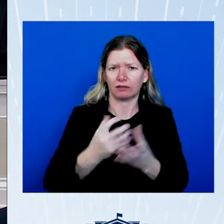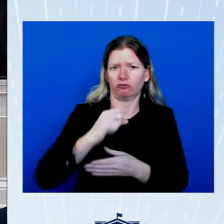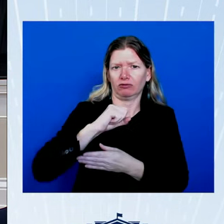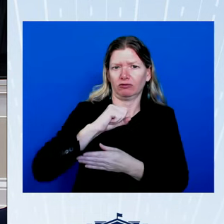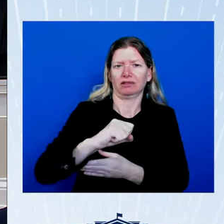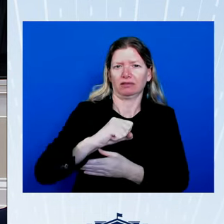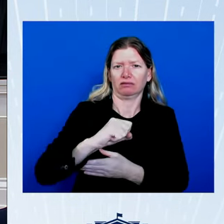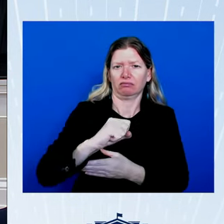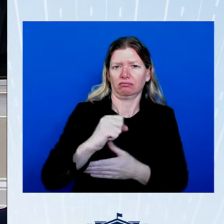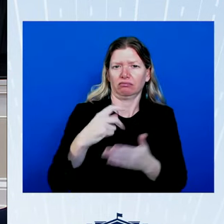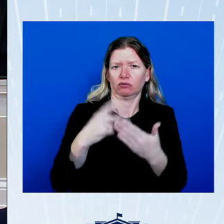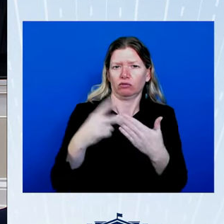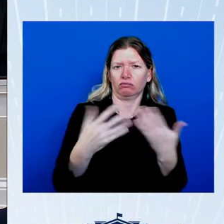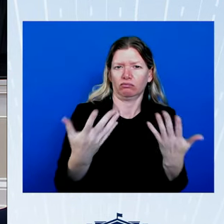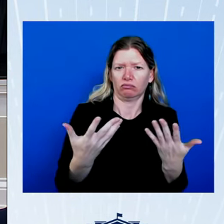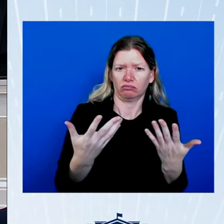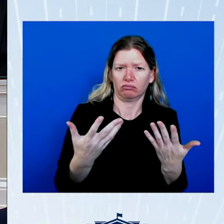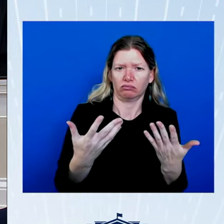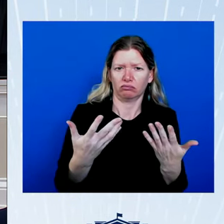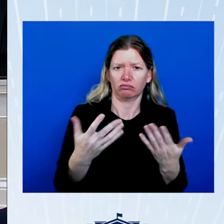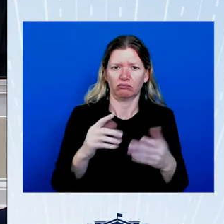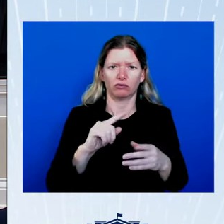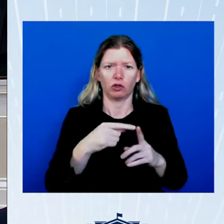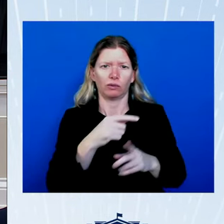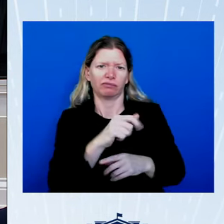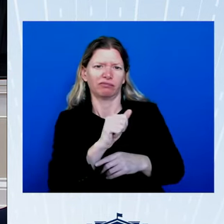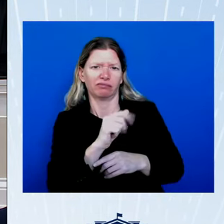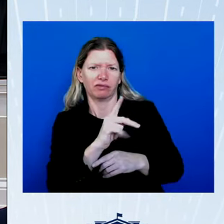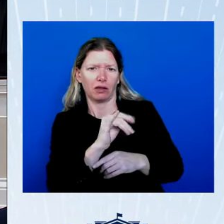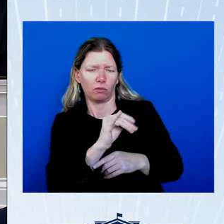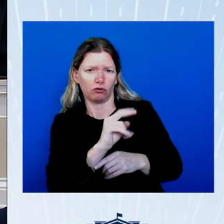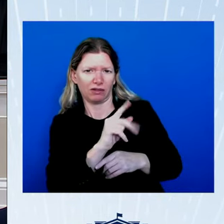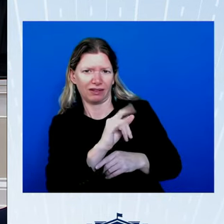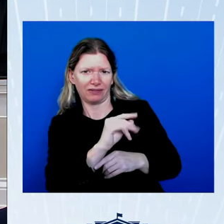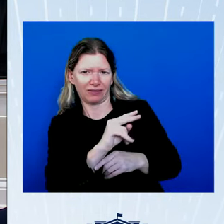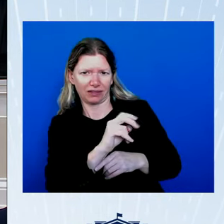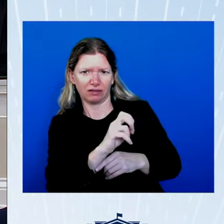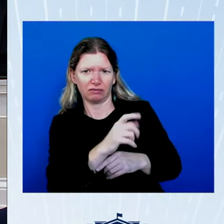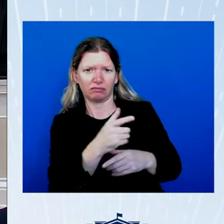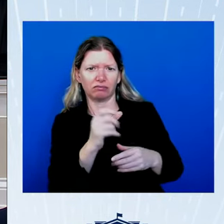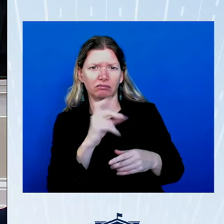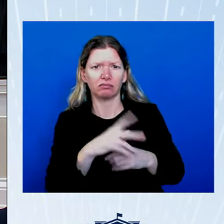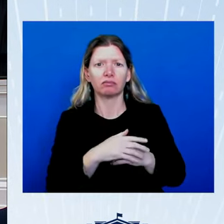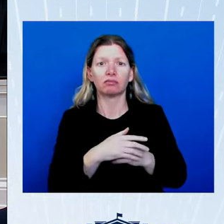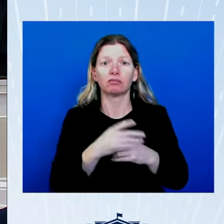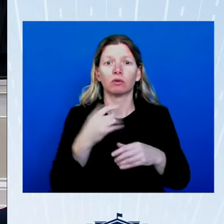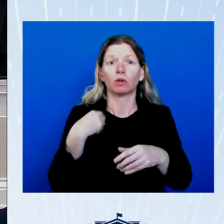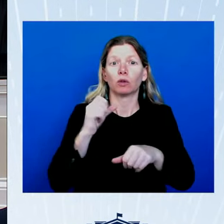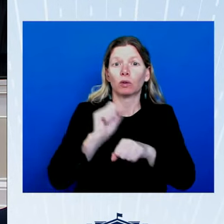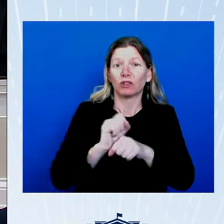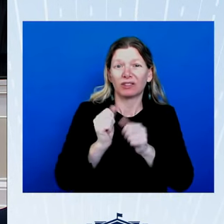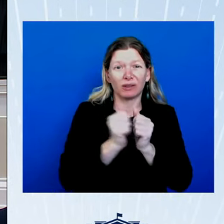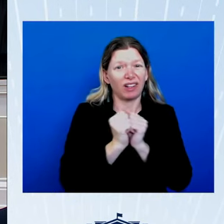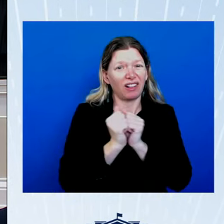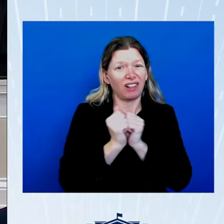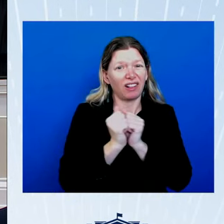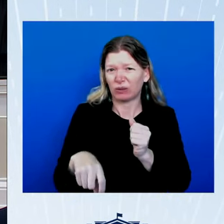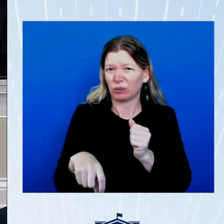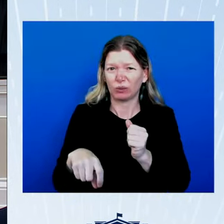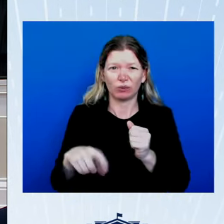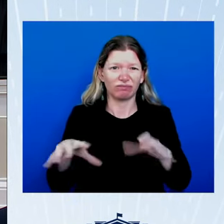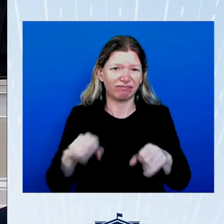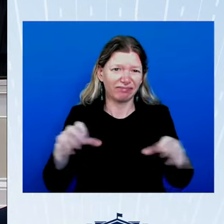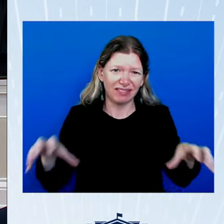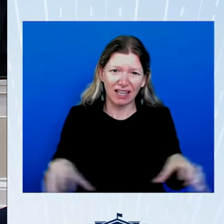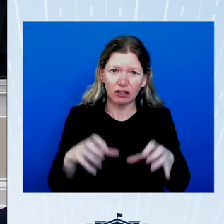action and to prepare communities and facilities and states and our nation to the impacts of climate